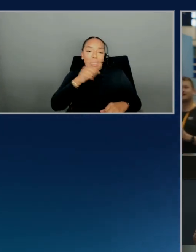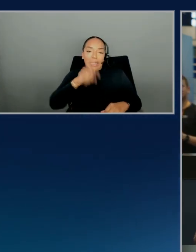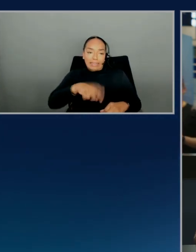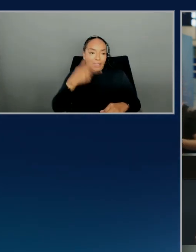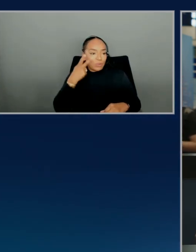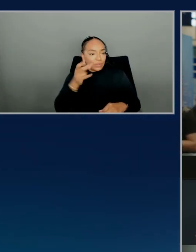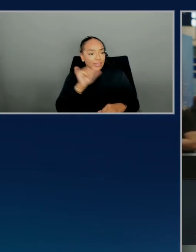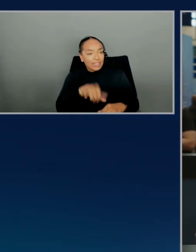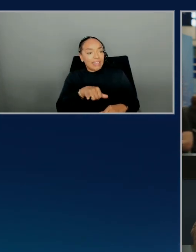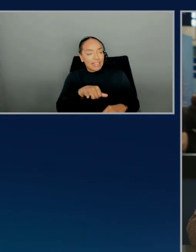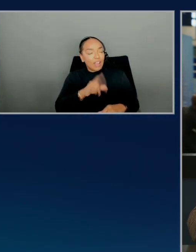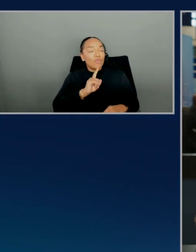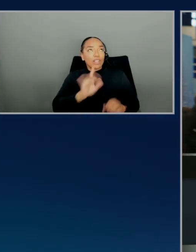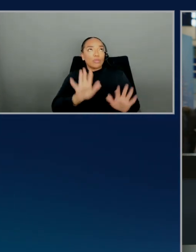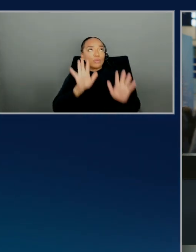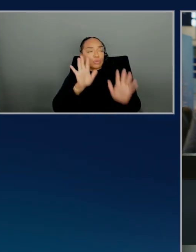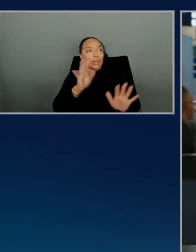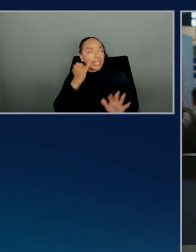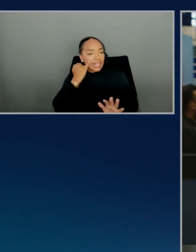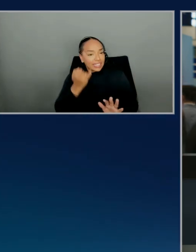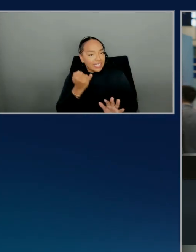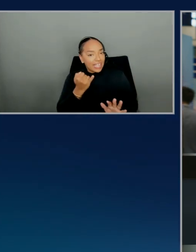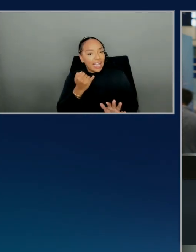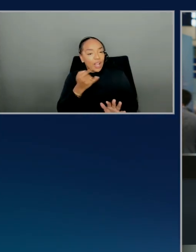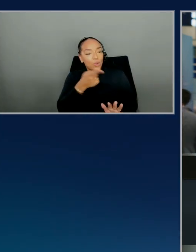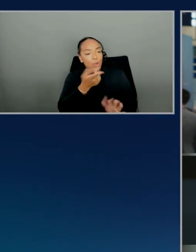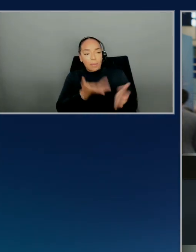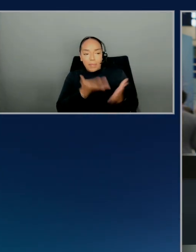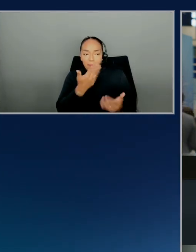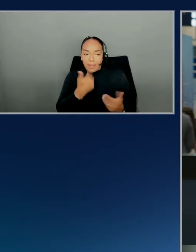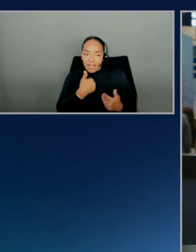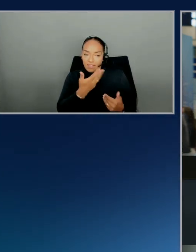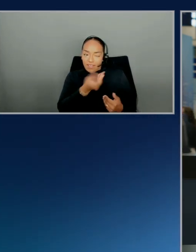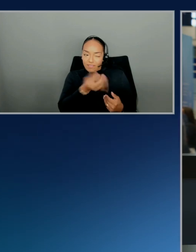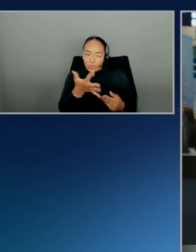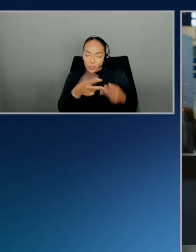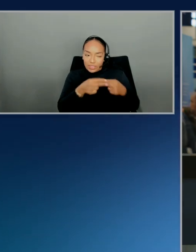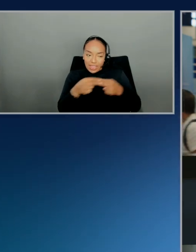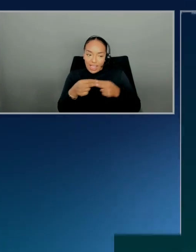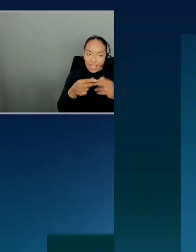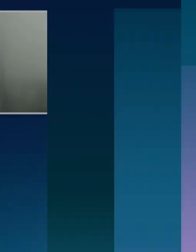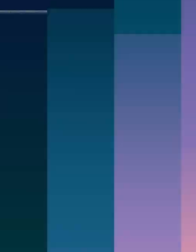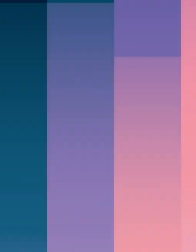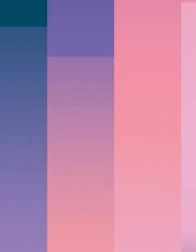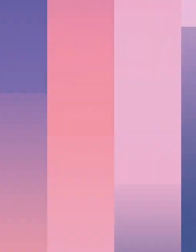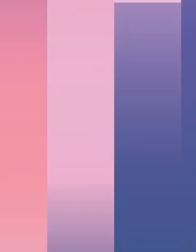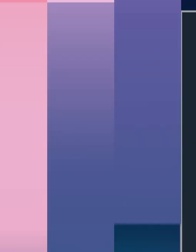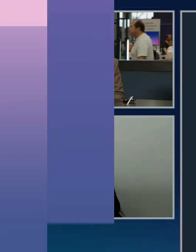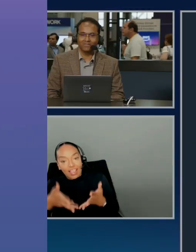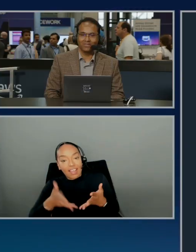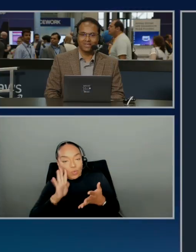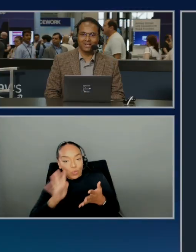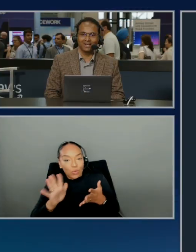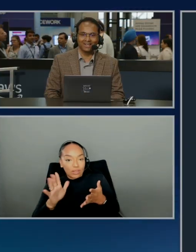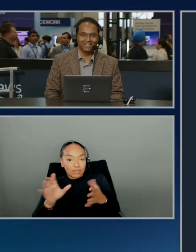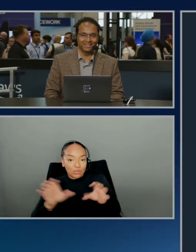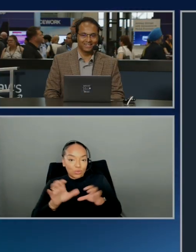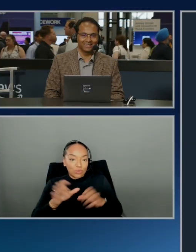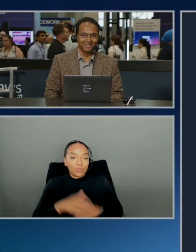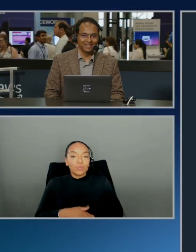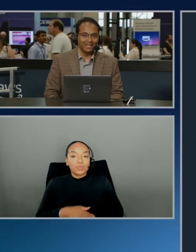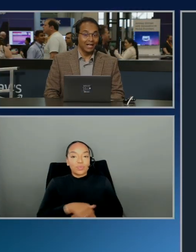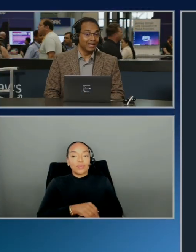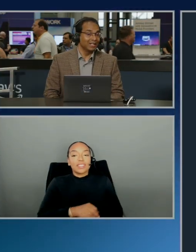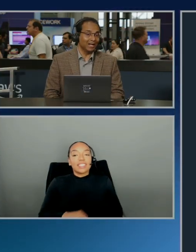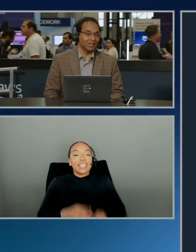I do. Great idea. Could we, I think you, you might have a few slides to show us first, so let's pop those up and get into learning the